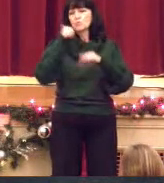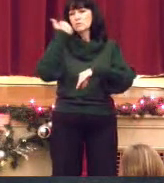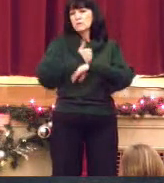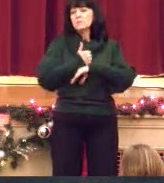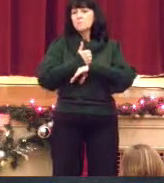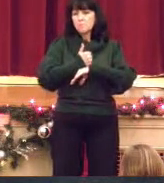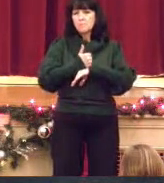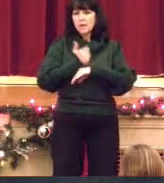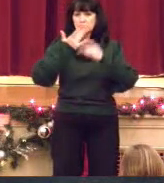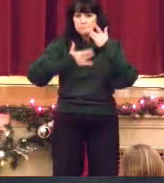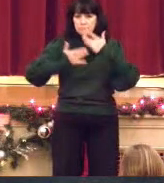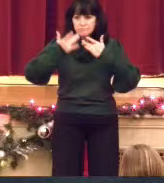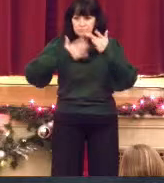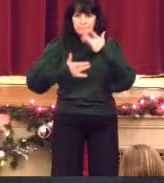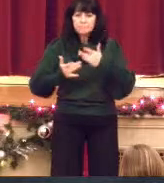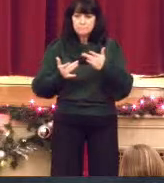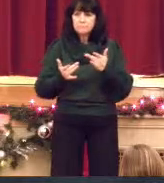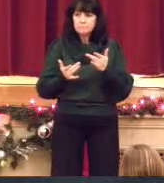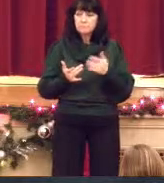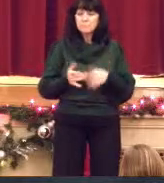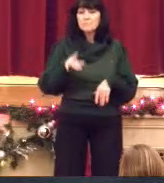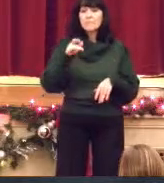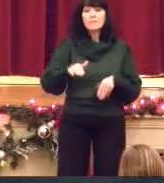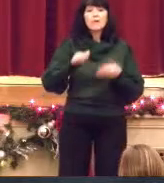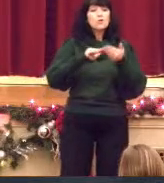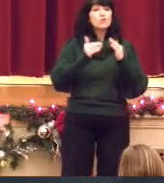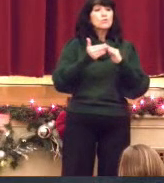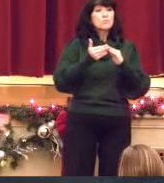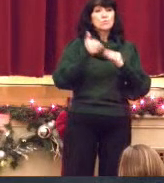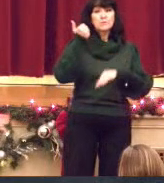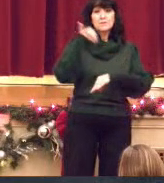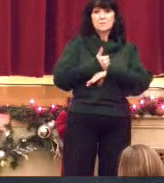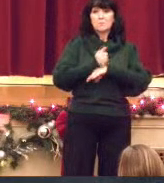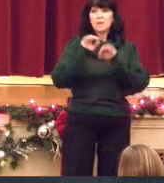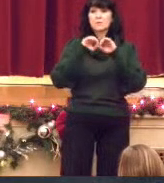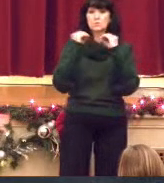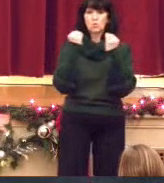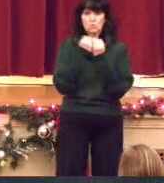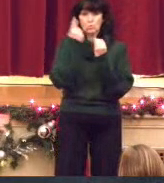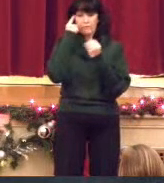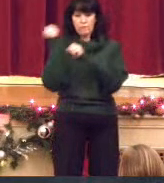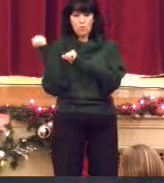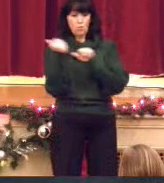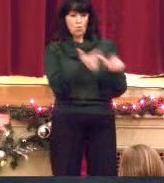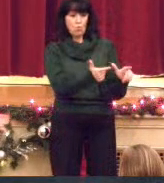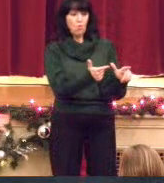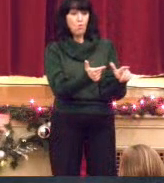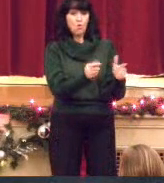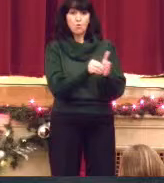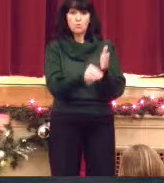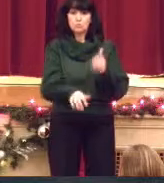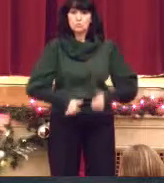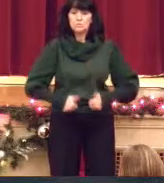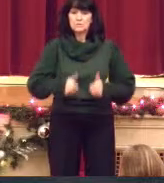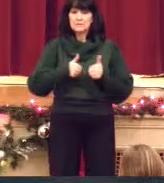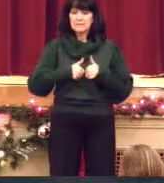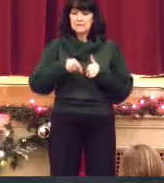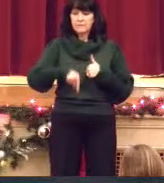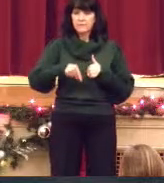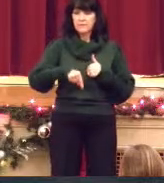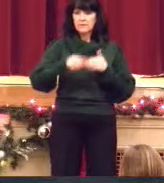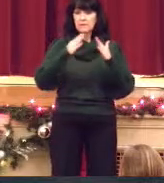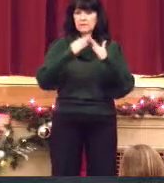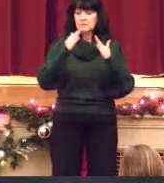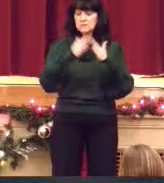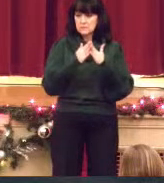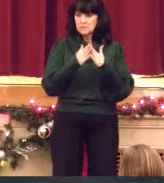enough level is the engagement of community-based organizations for all of the students that reside in the city. I'll give a couple examples. I met with